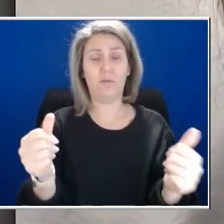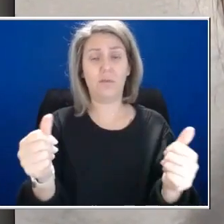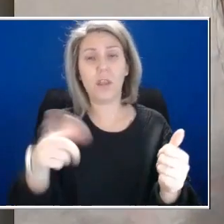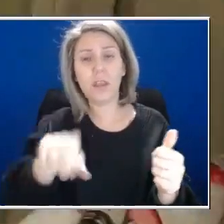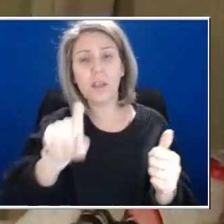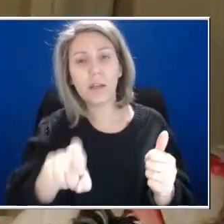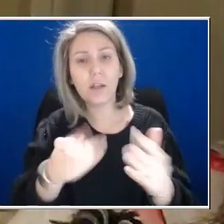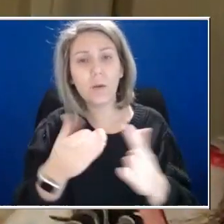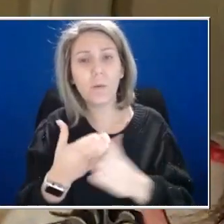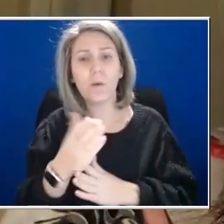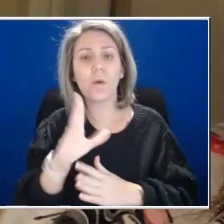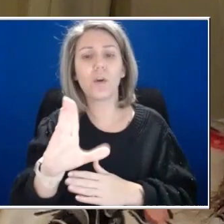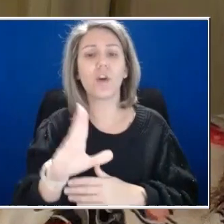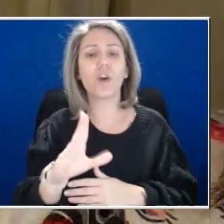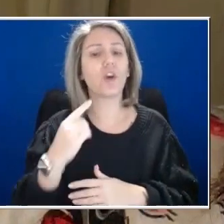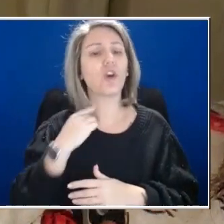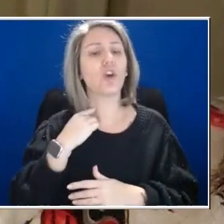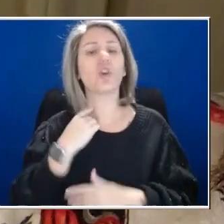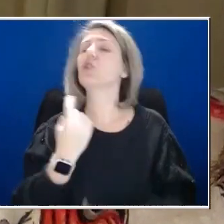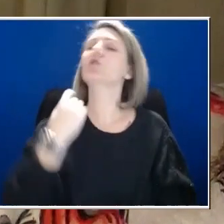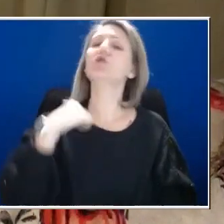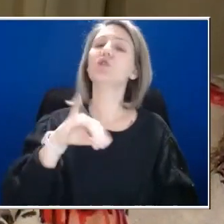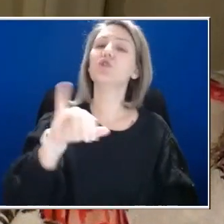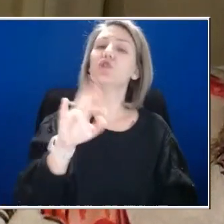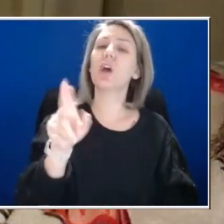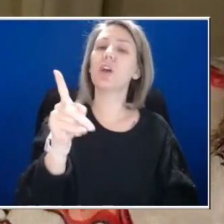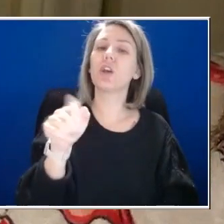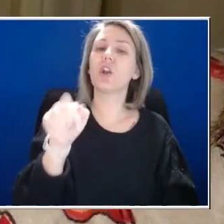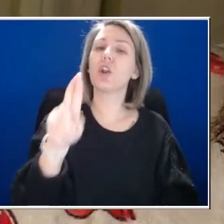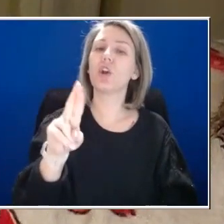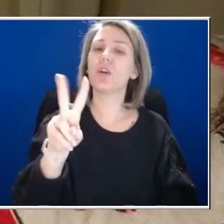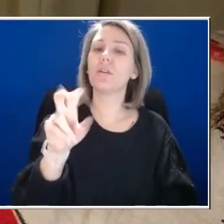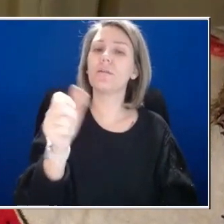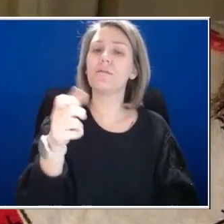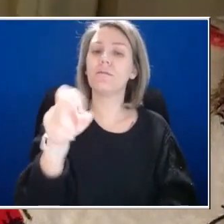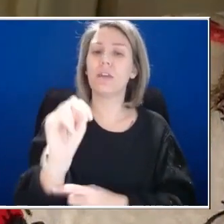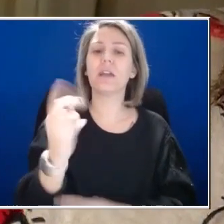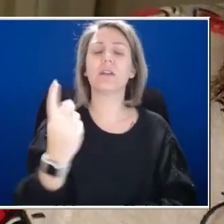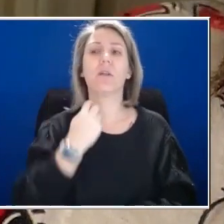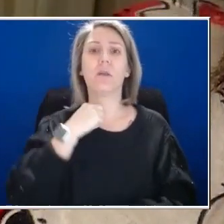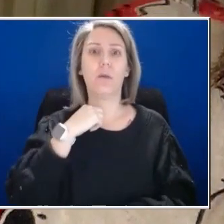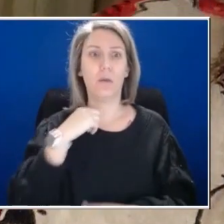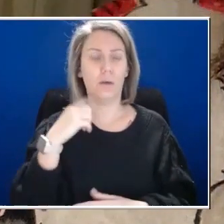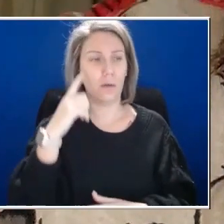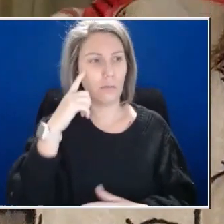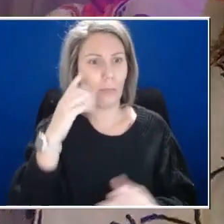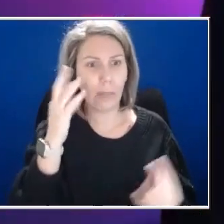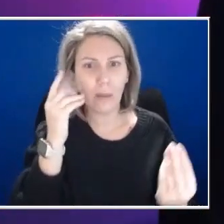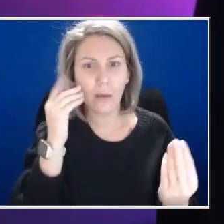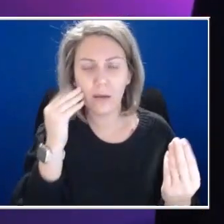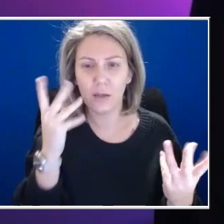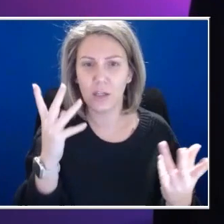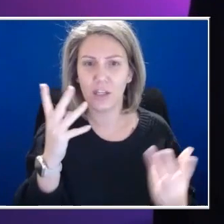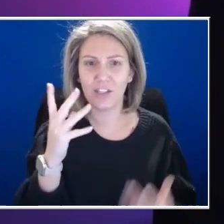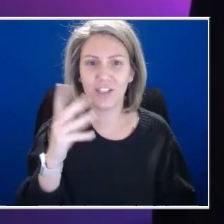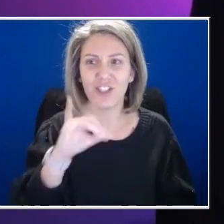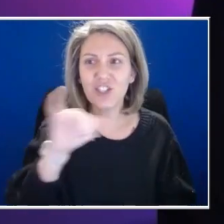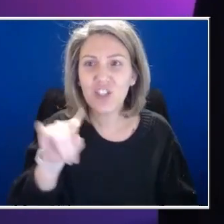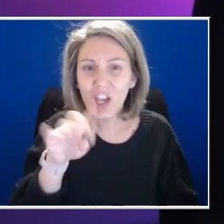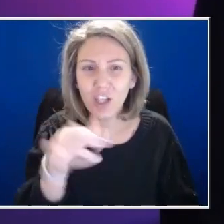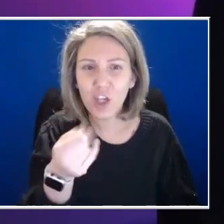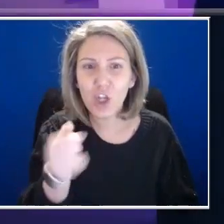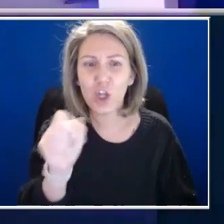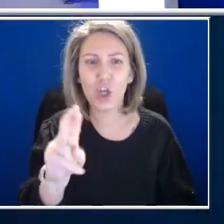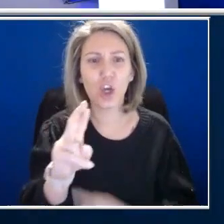her jugular vein to do it. I'm thinking they're going in through my jugular vein. Right. Jugular vein. You know, that's a